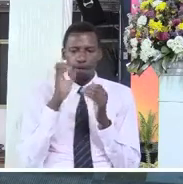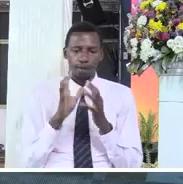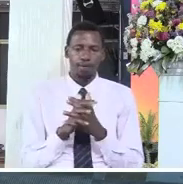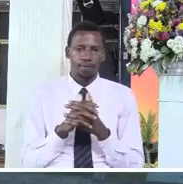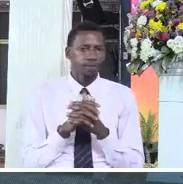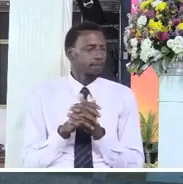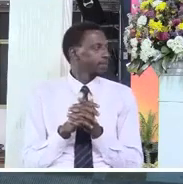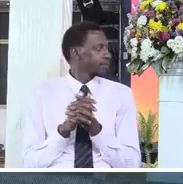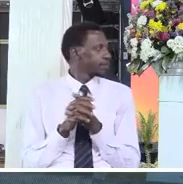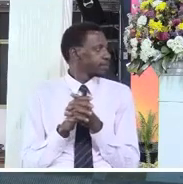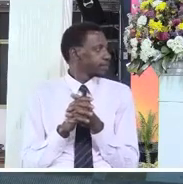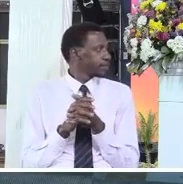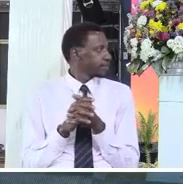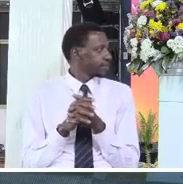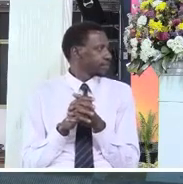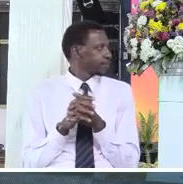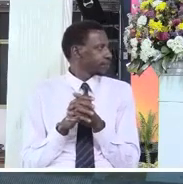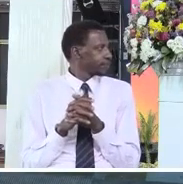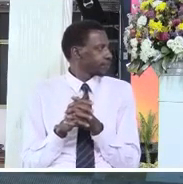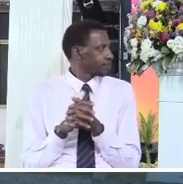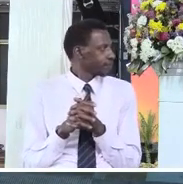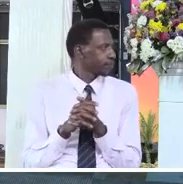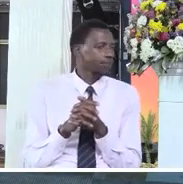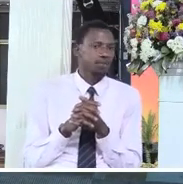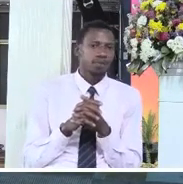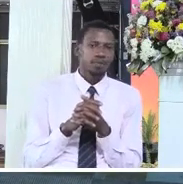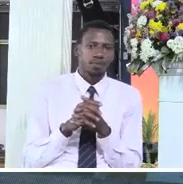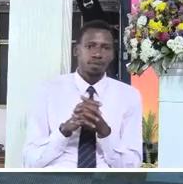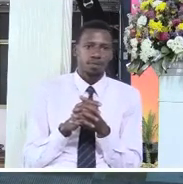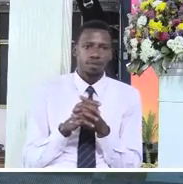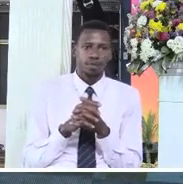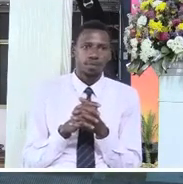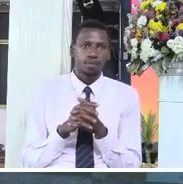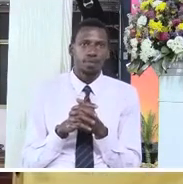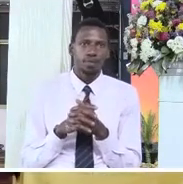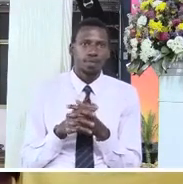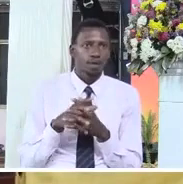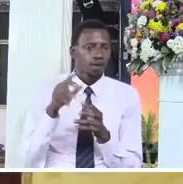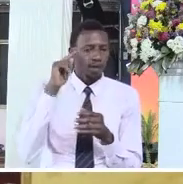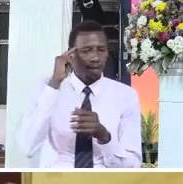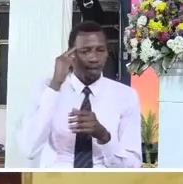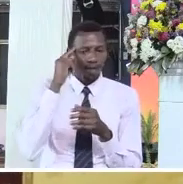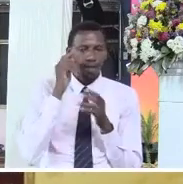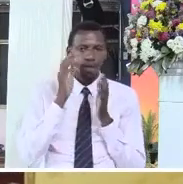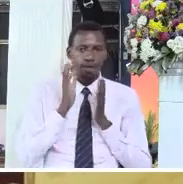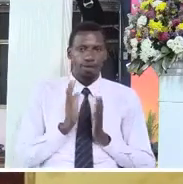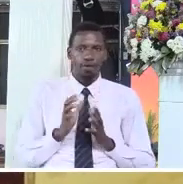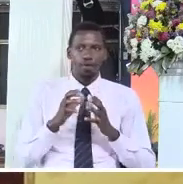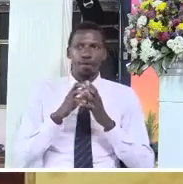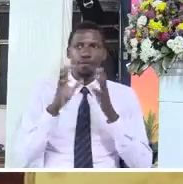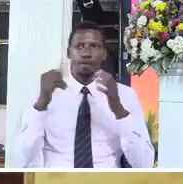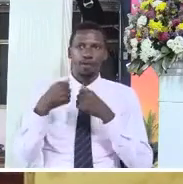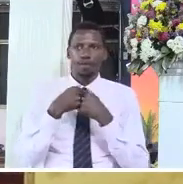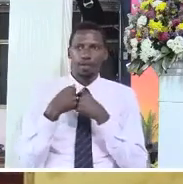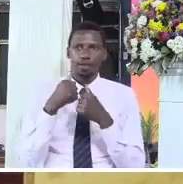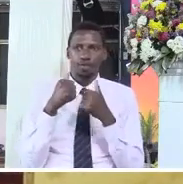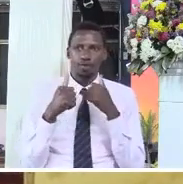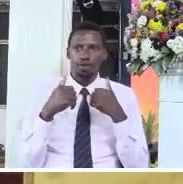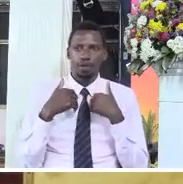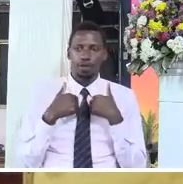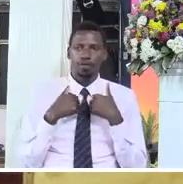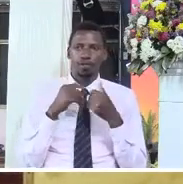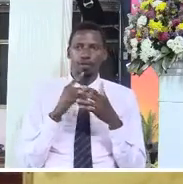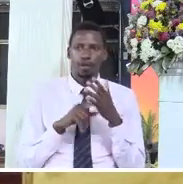Praise God. Okay, I think it is audible. I think, personally, the greatest challenge that I faced